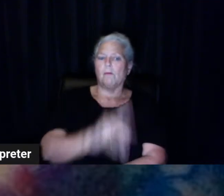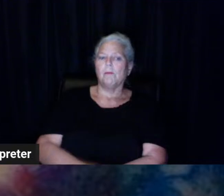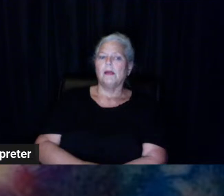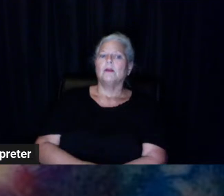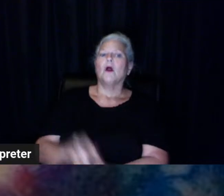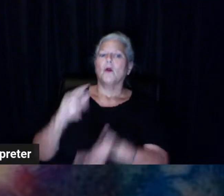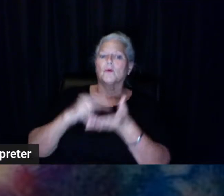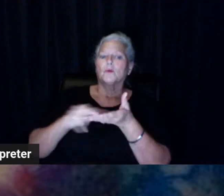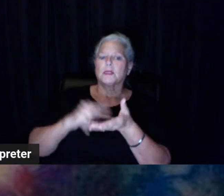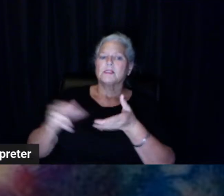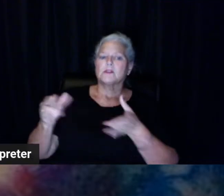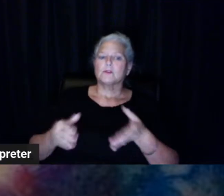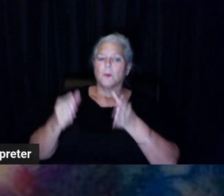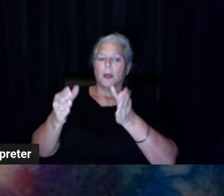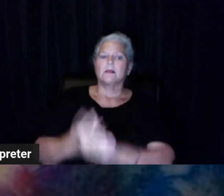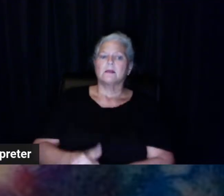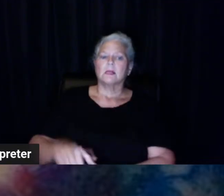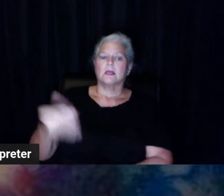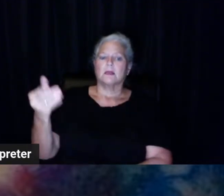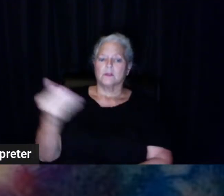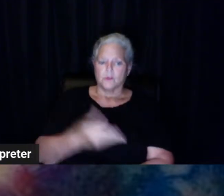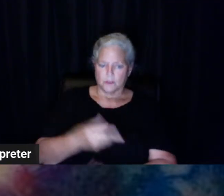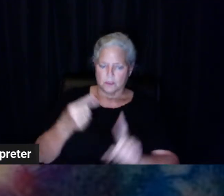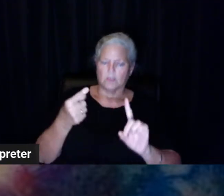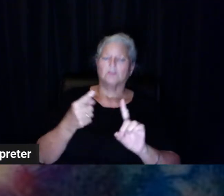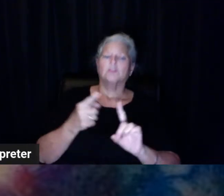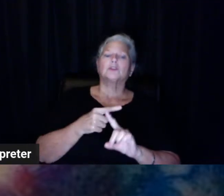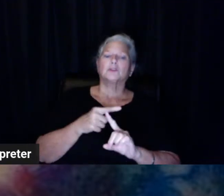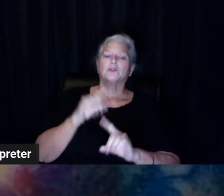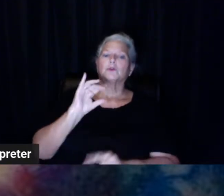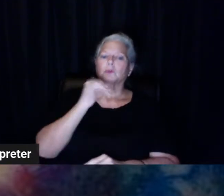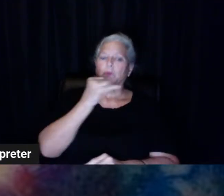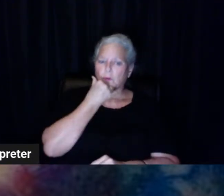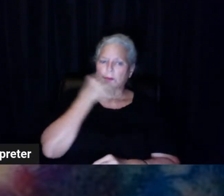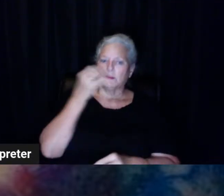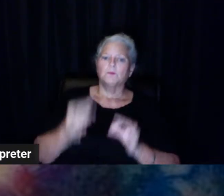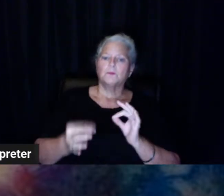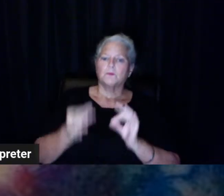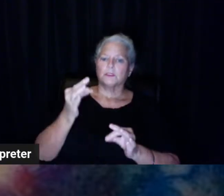introduction to criminal justice,